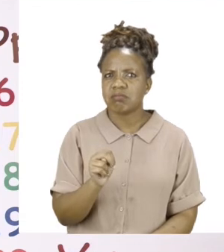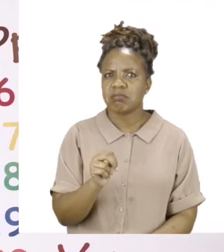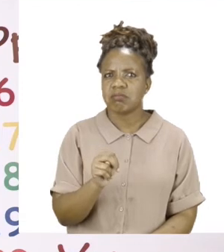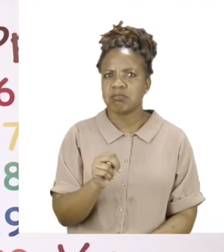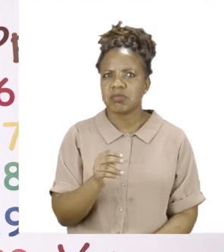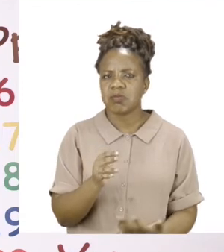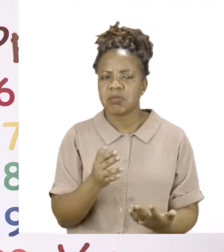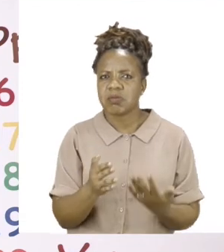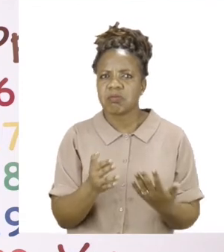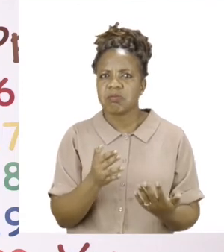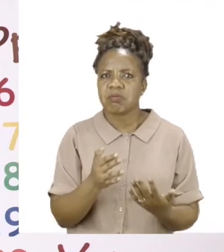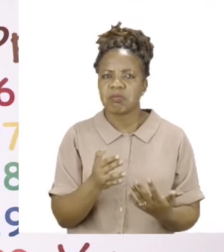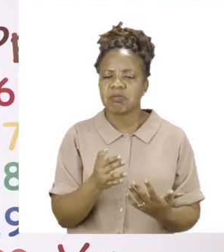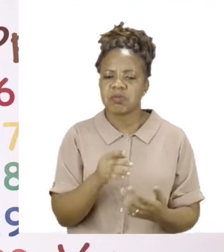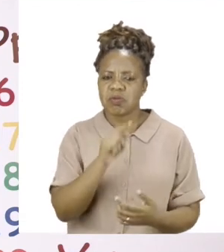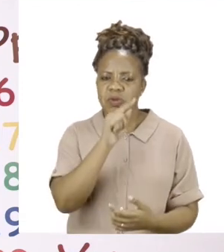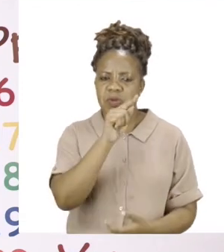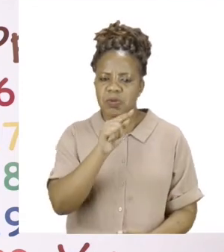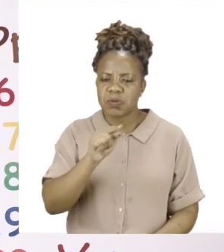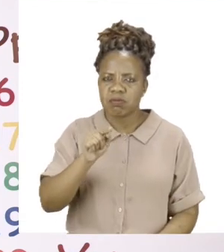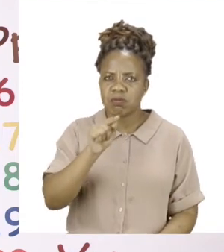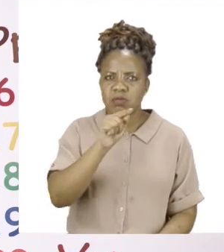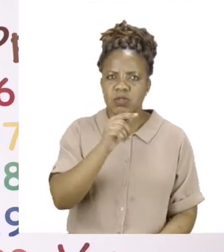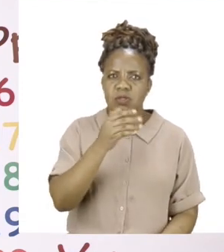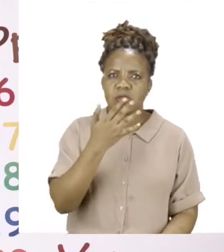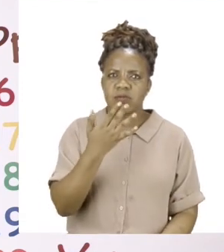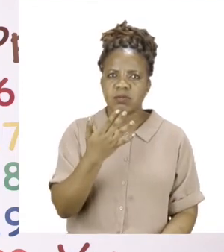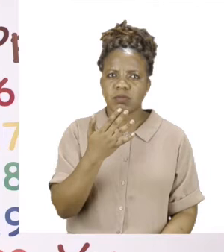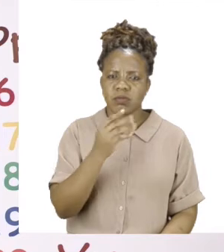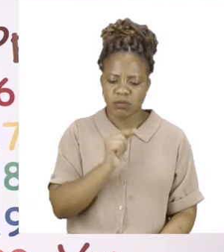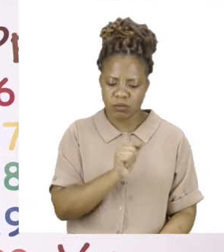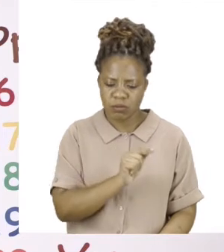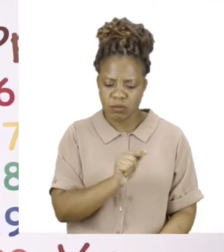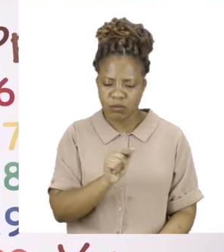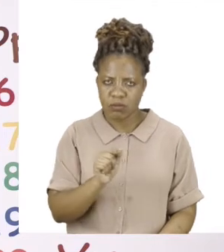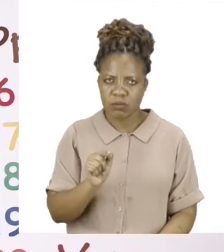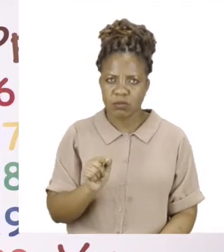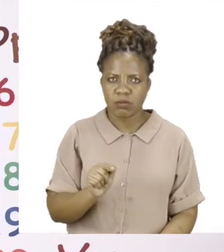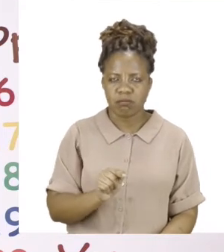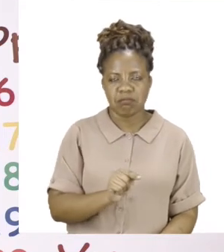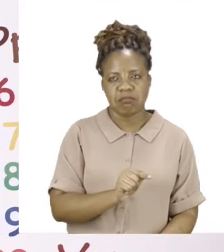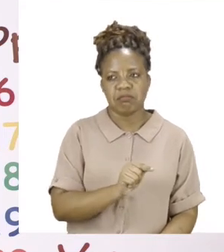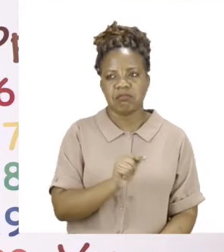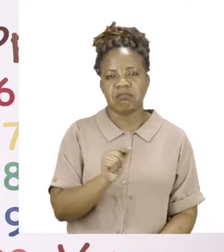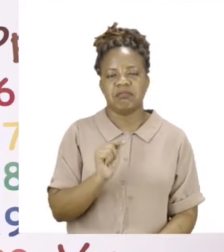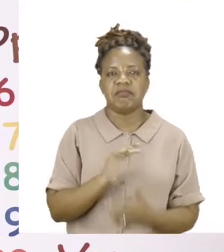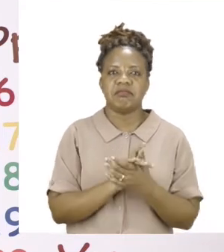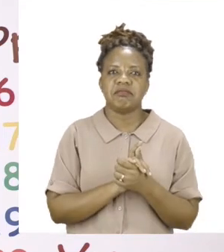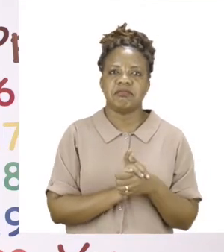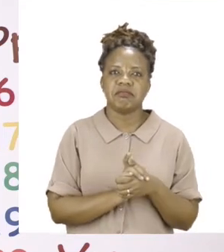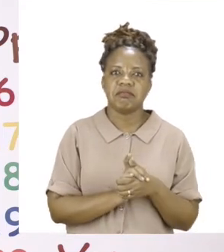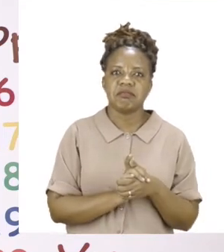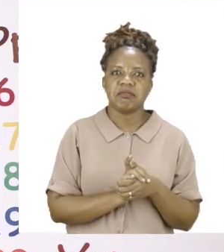either one of these ones, either the one that is going across or the one that is underneath.